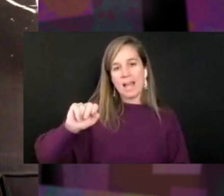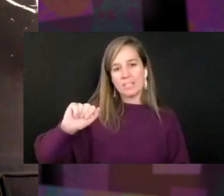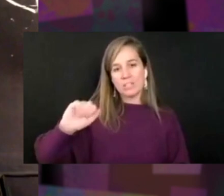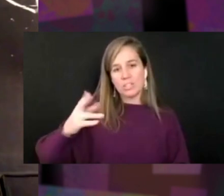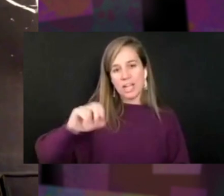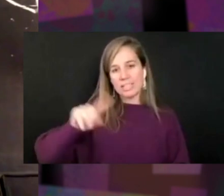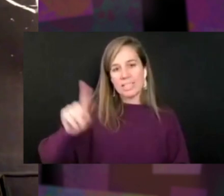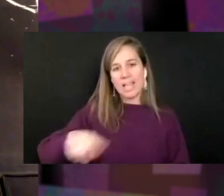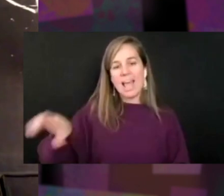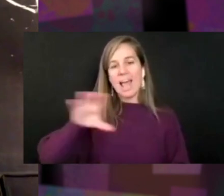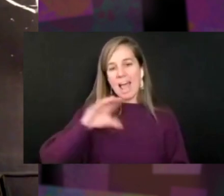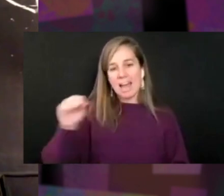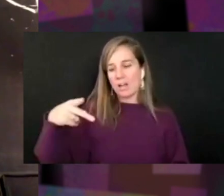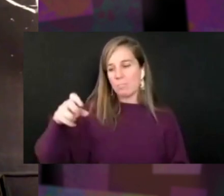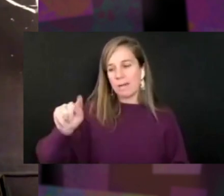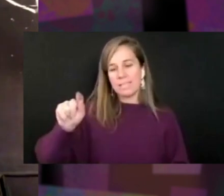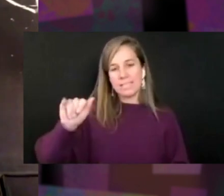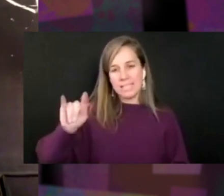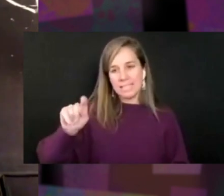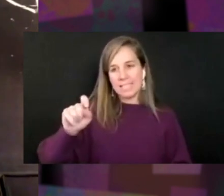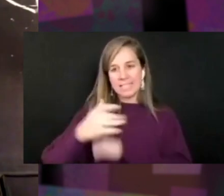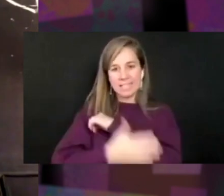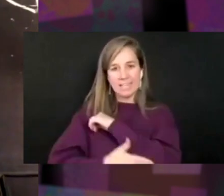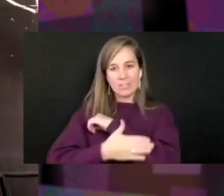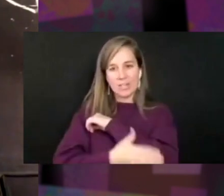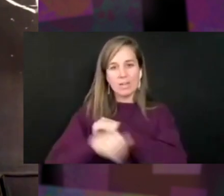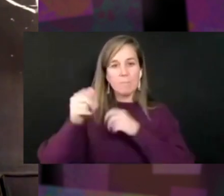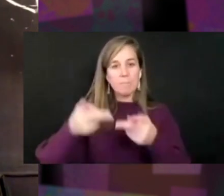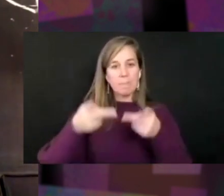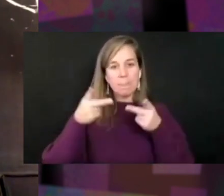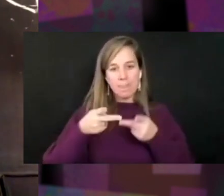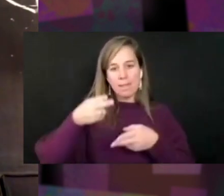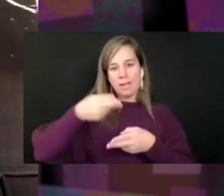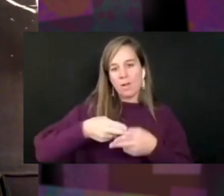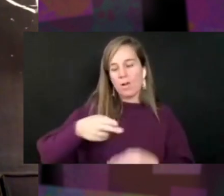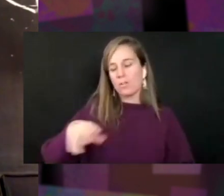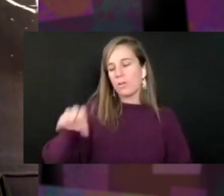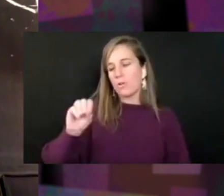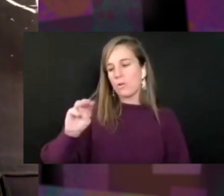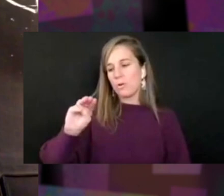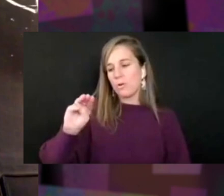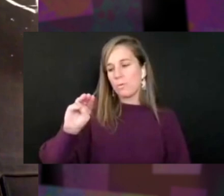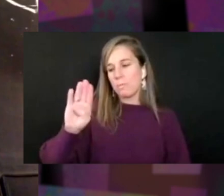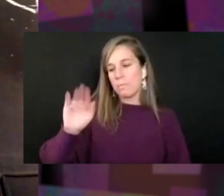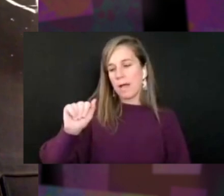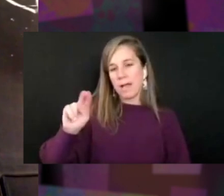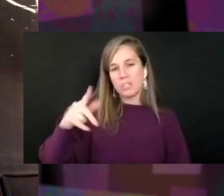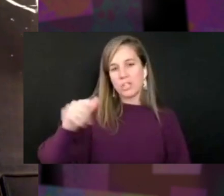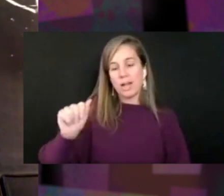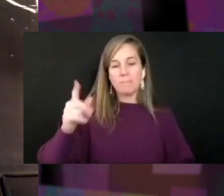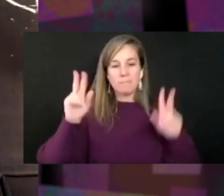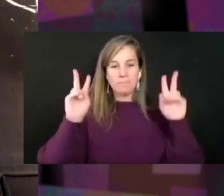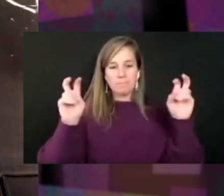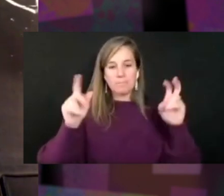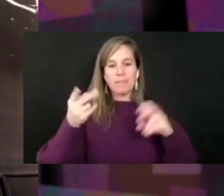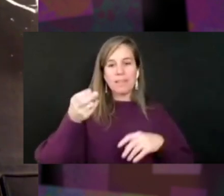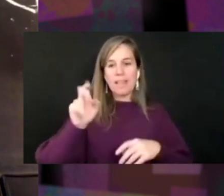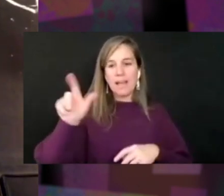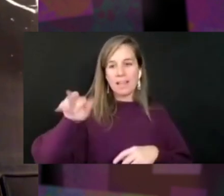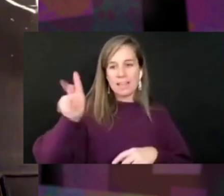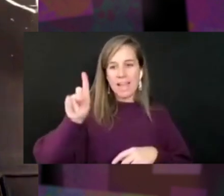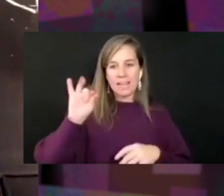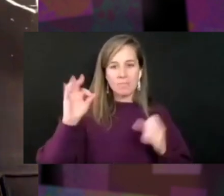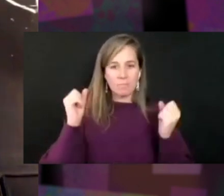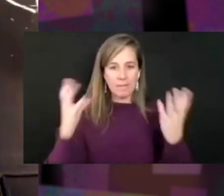the Petites Nations, this place called Bulbancha, the land of many tongues. I am a